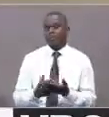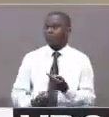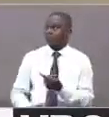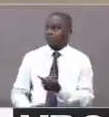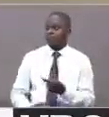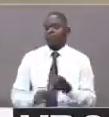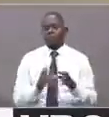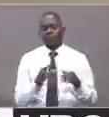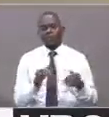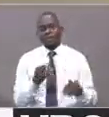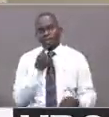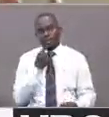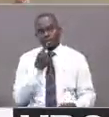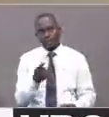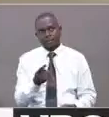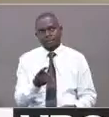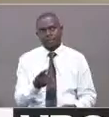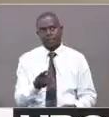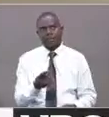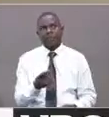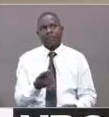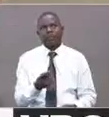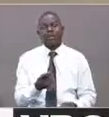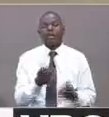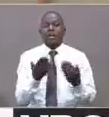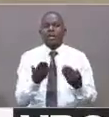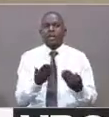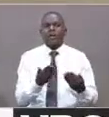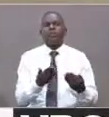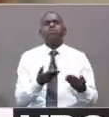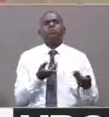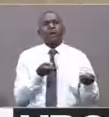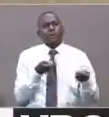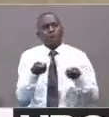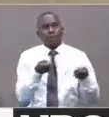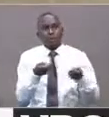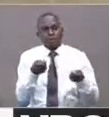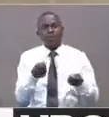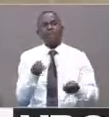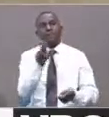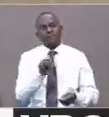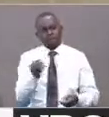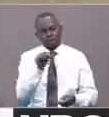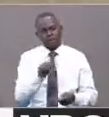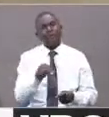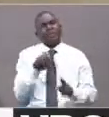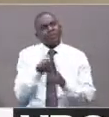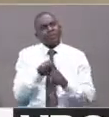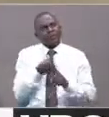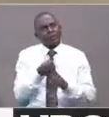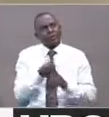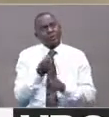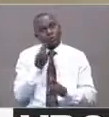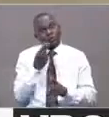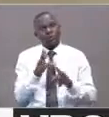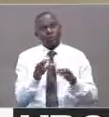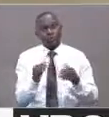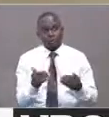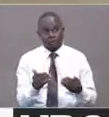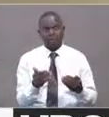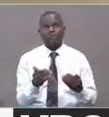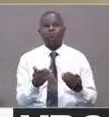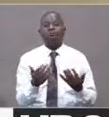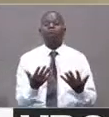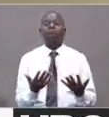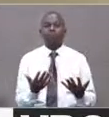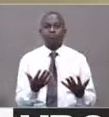the sake of saying that we are, because we are still now fighting, all nations are fighting together to see whether